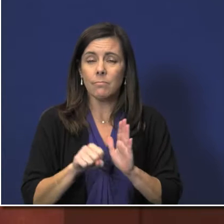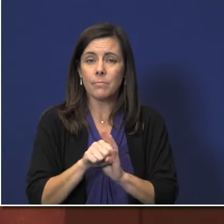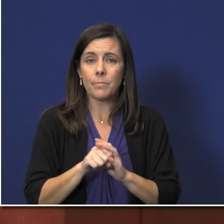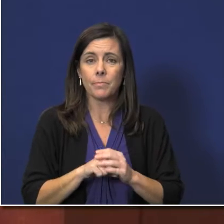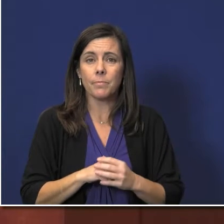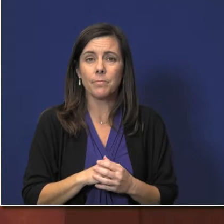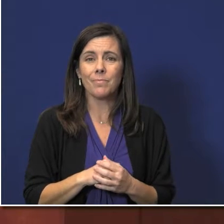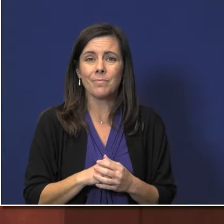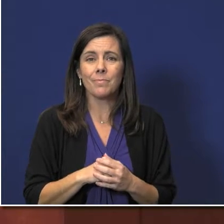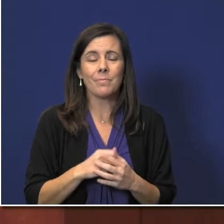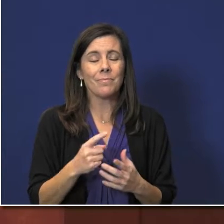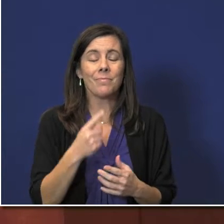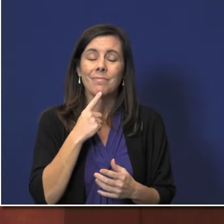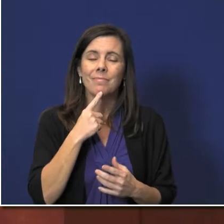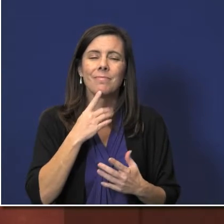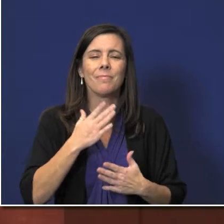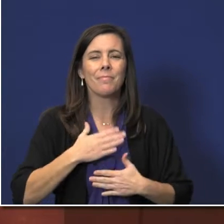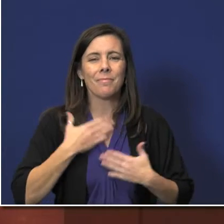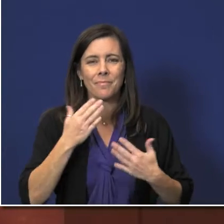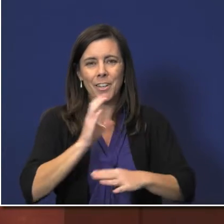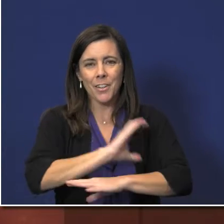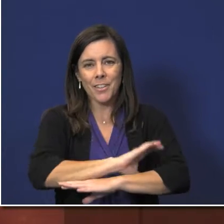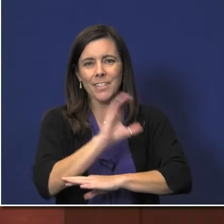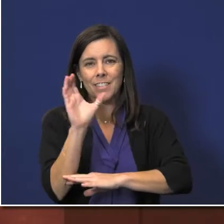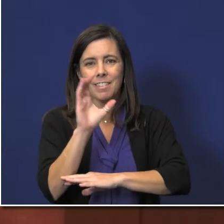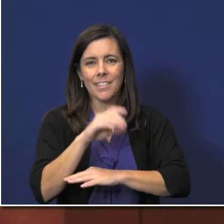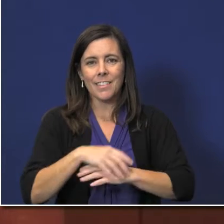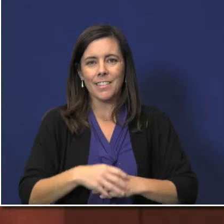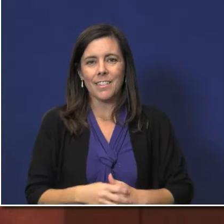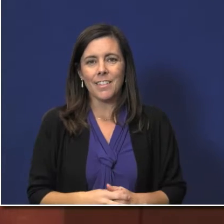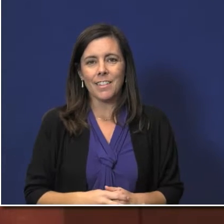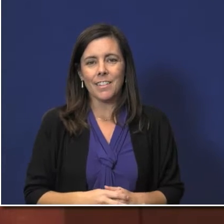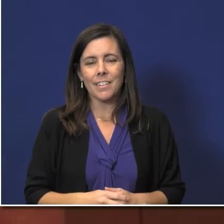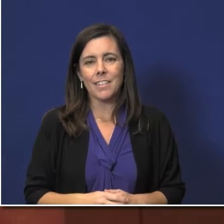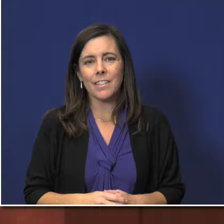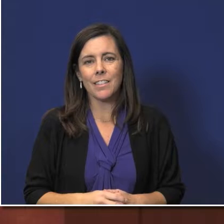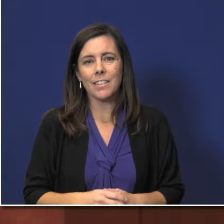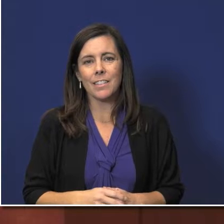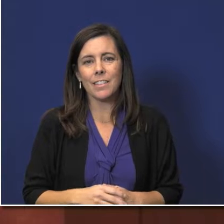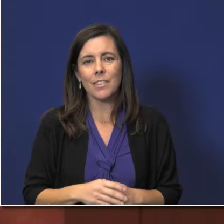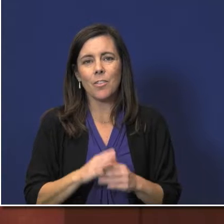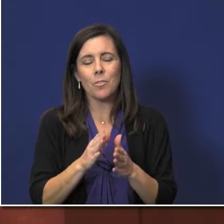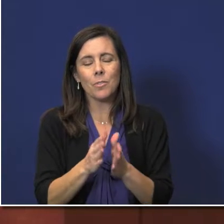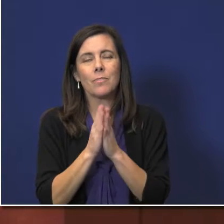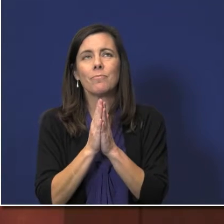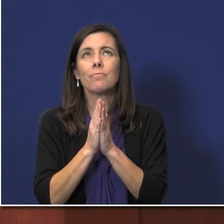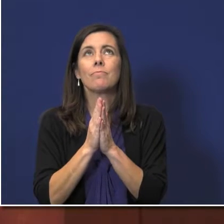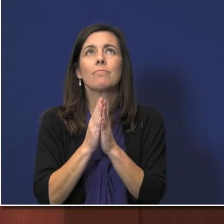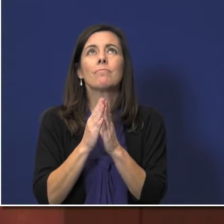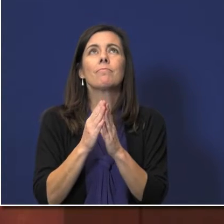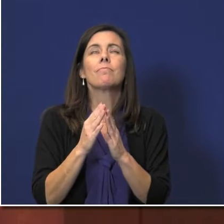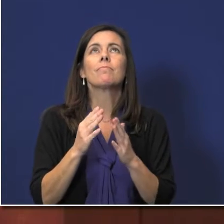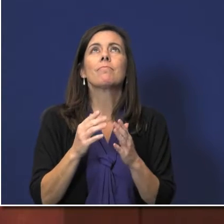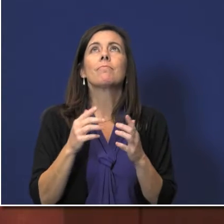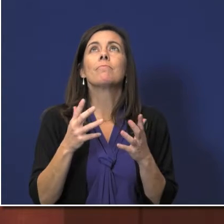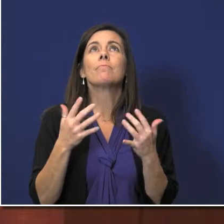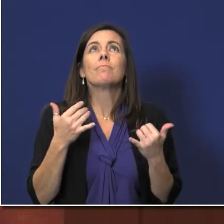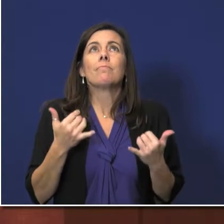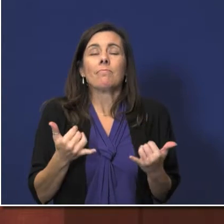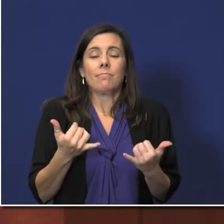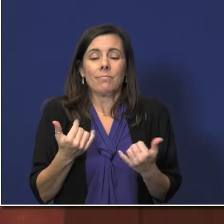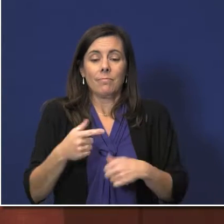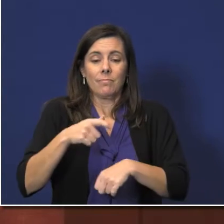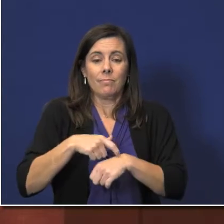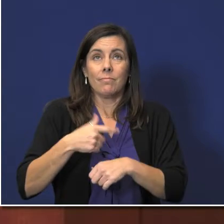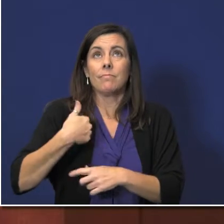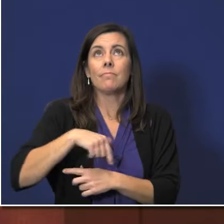we can say Merry Christmas. And we ask that you would let this time off that